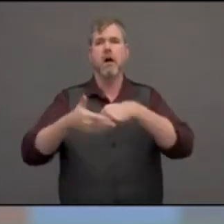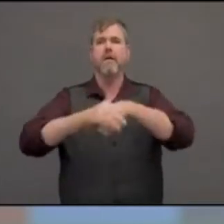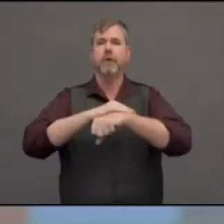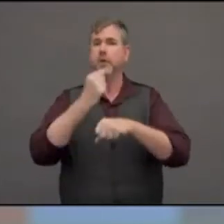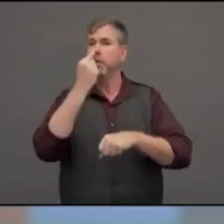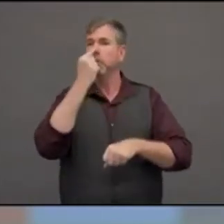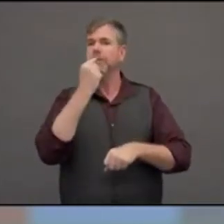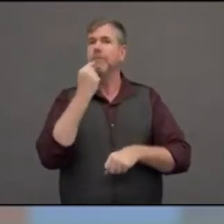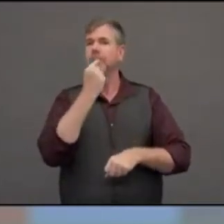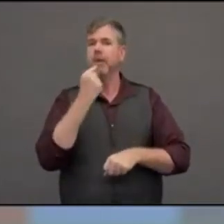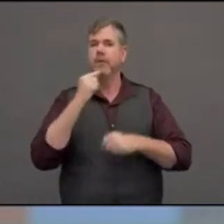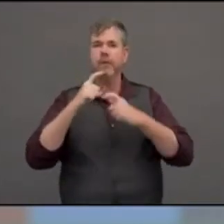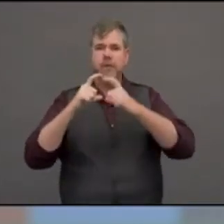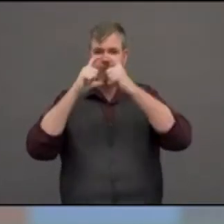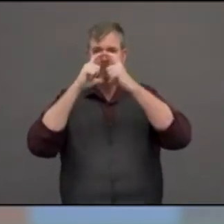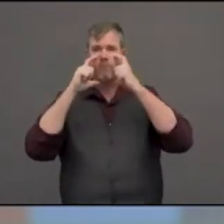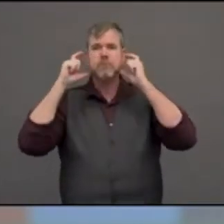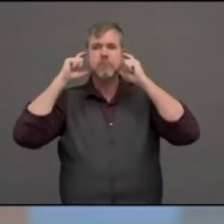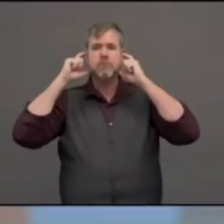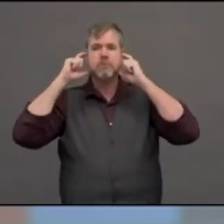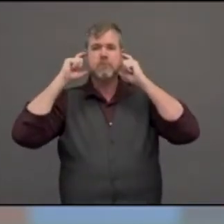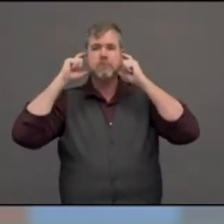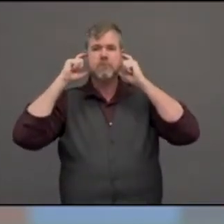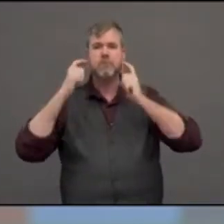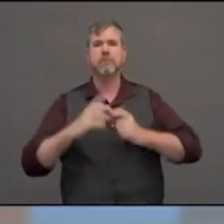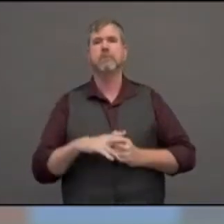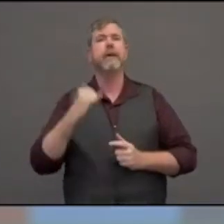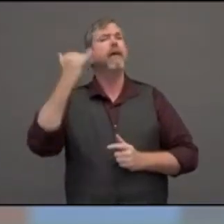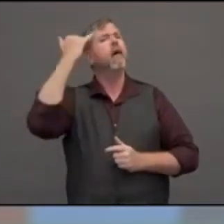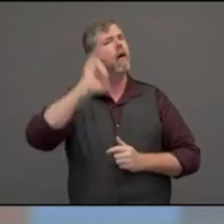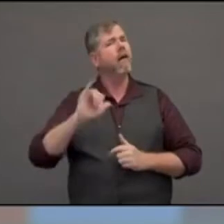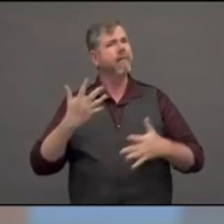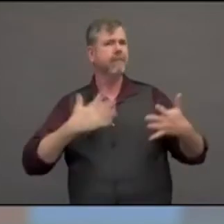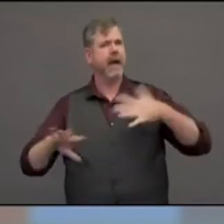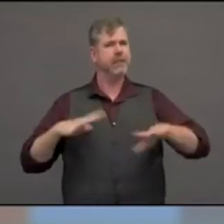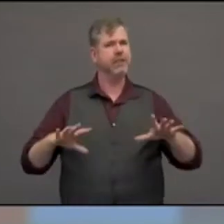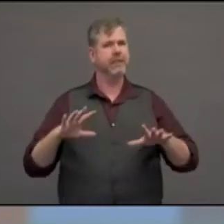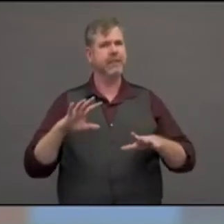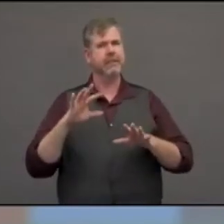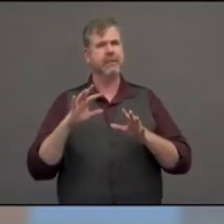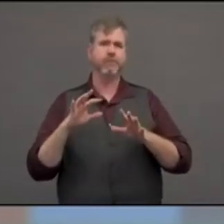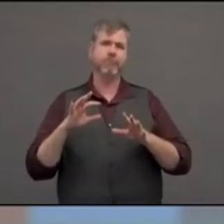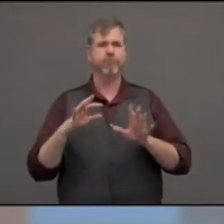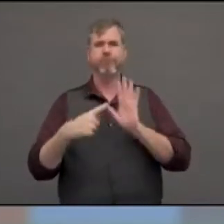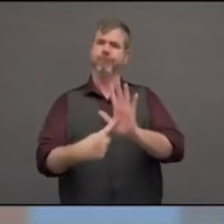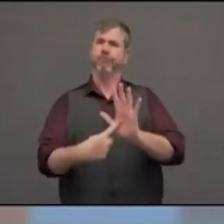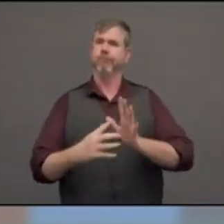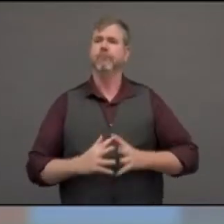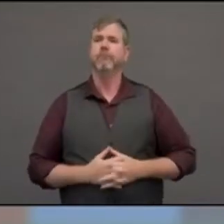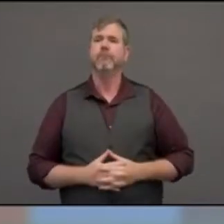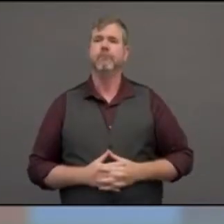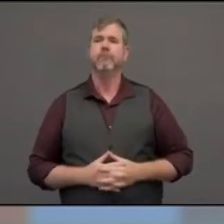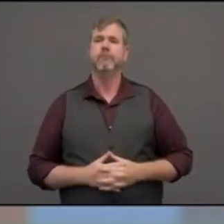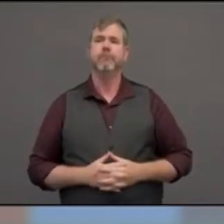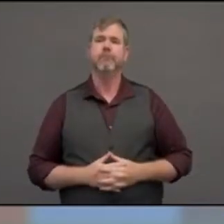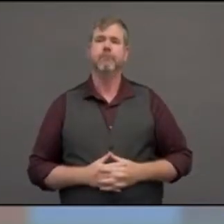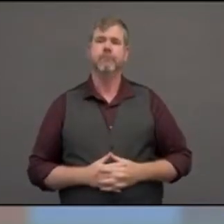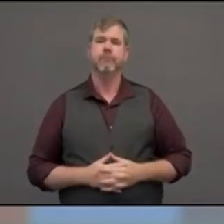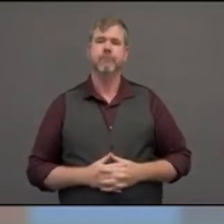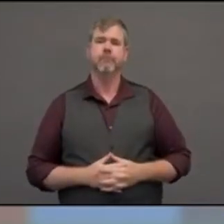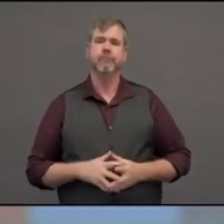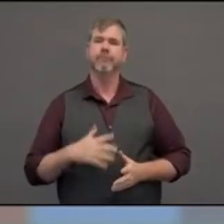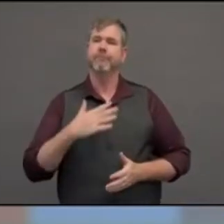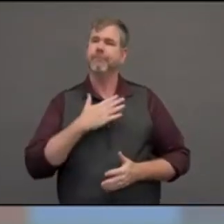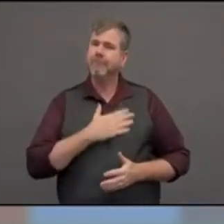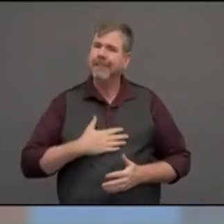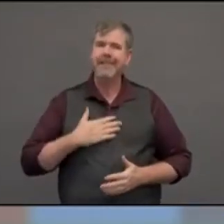safety fashion statement. It's not just for fun. And so please just cover your nose.